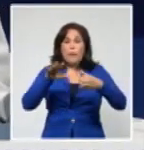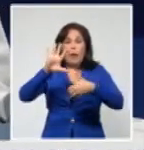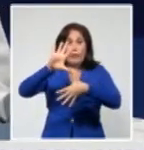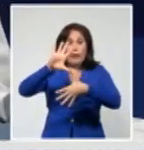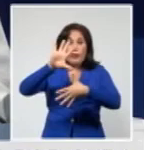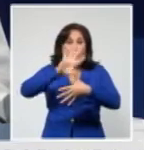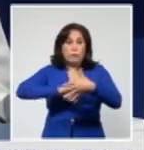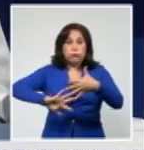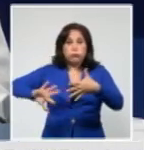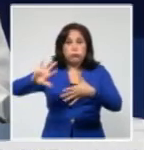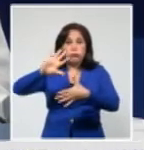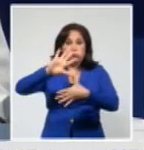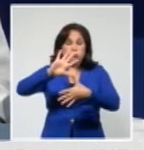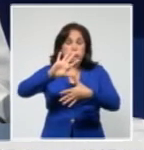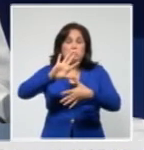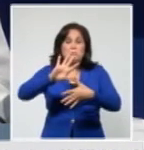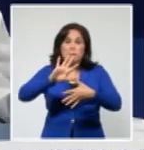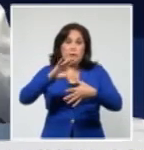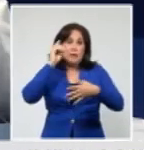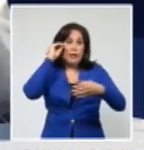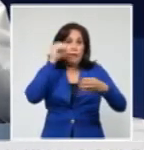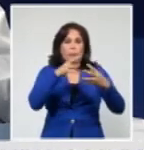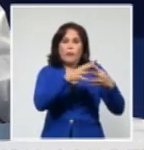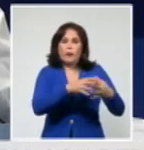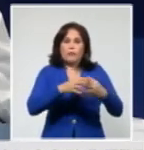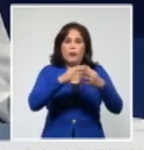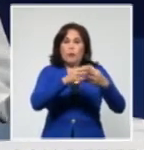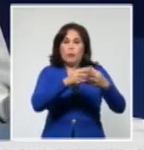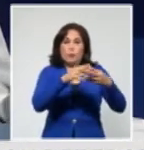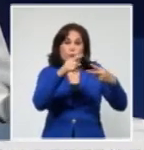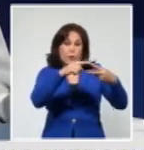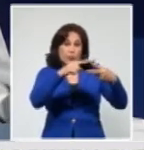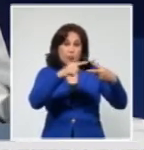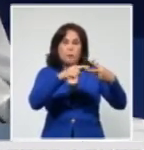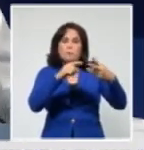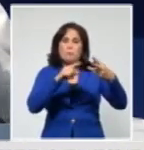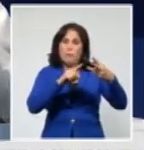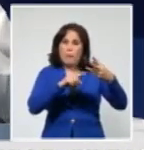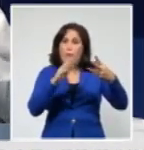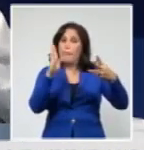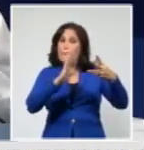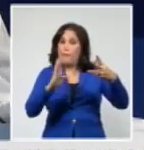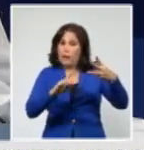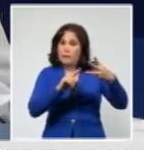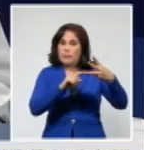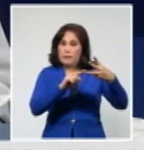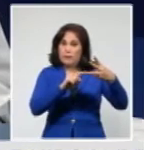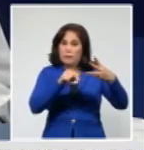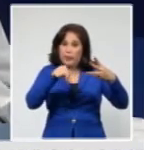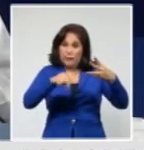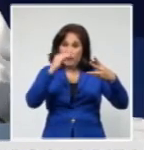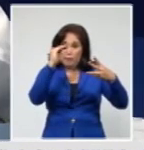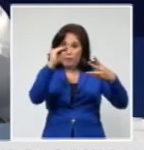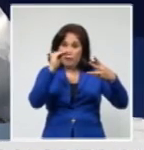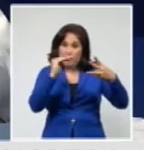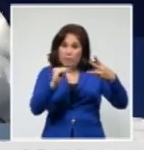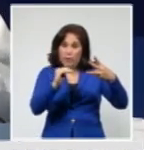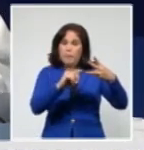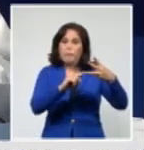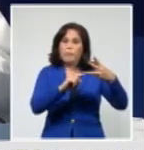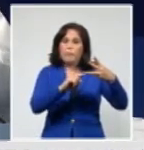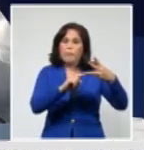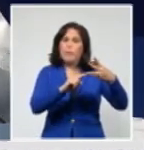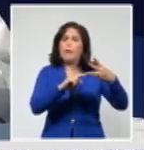Canada, Bolivia, Ecuador, the Dominican Republic, and Panama, while Cuba occupies